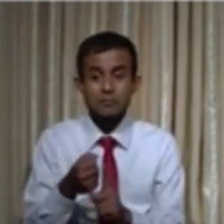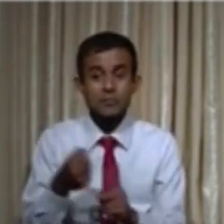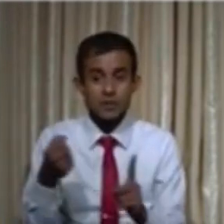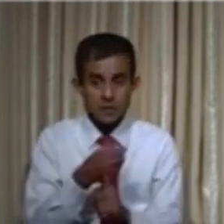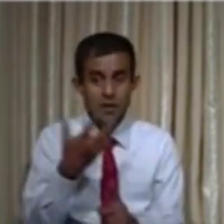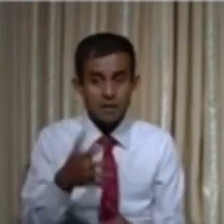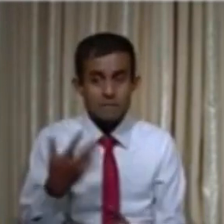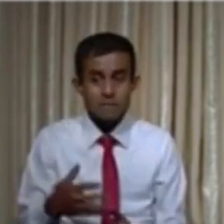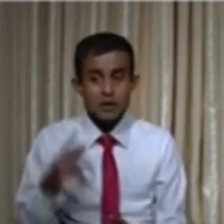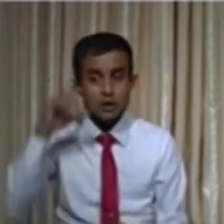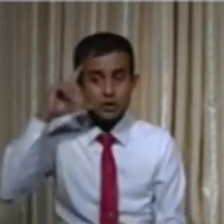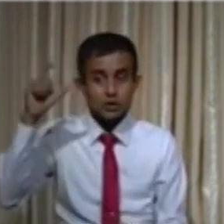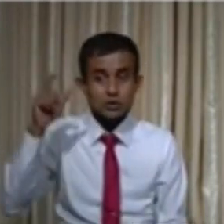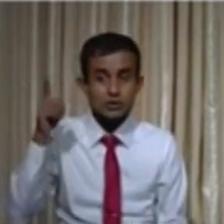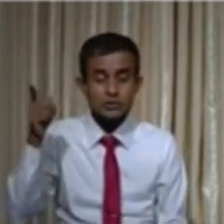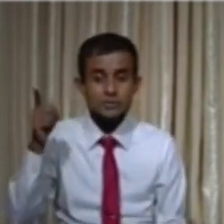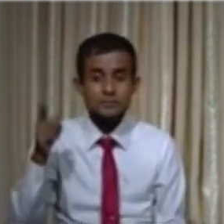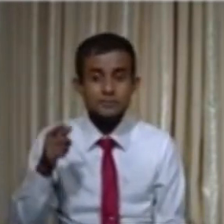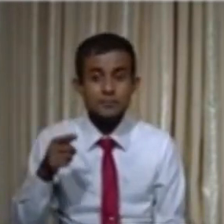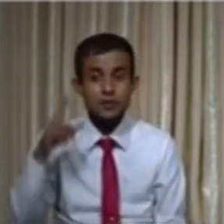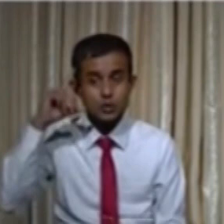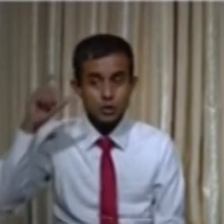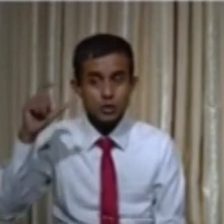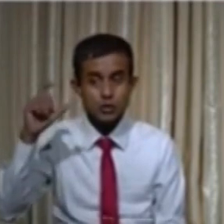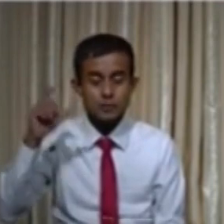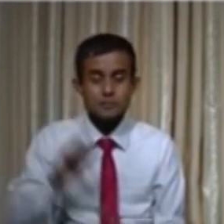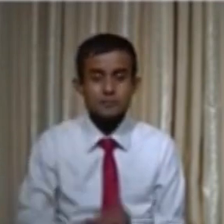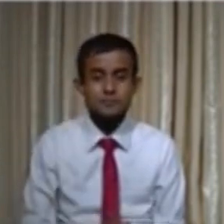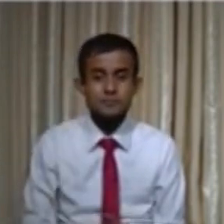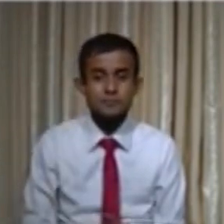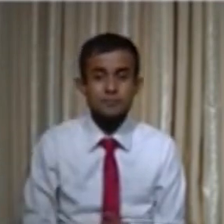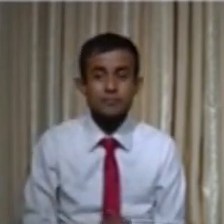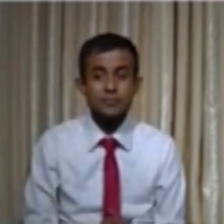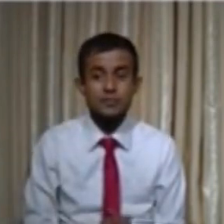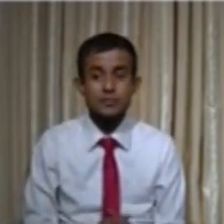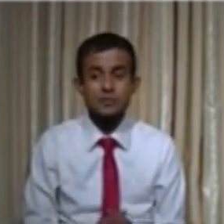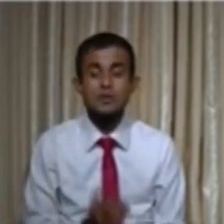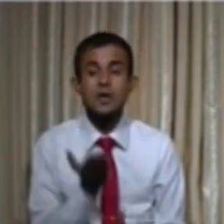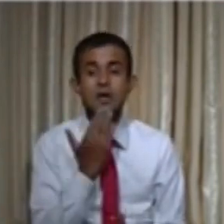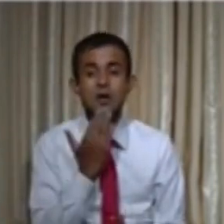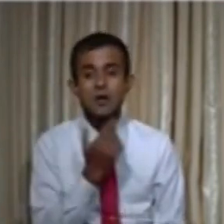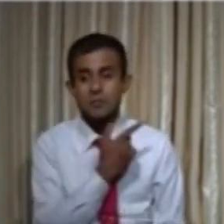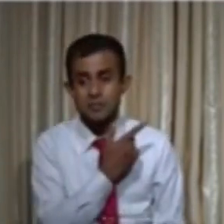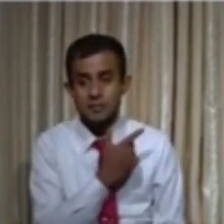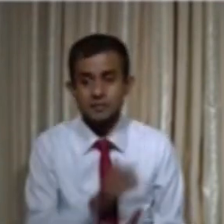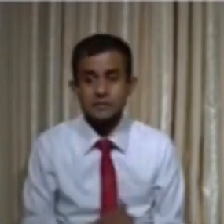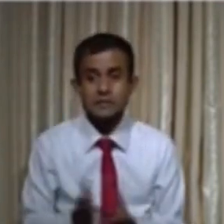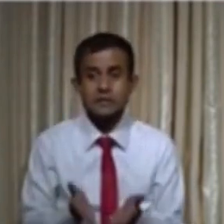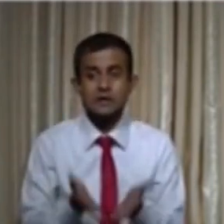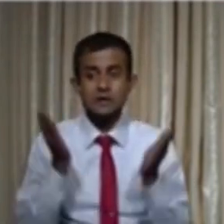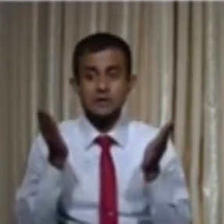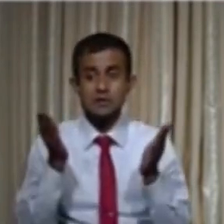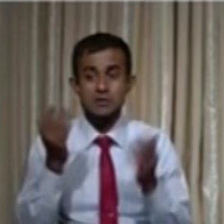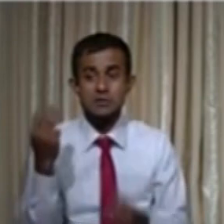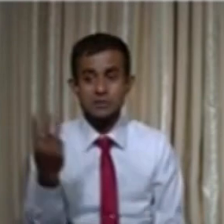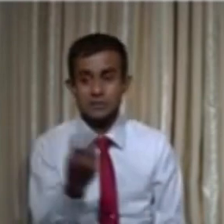China and the US and India on the other hand, and Sri Lanka is facing the consequences